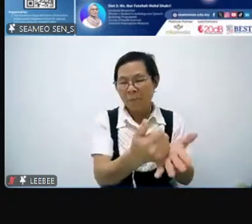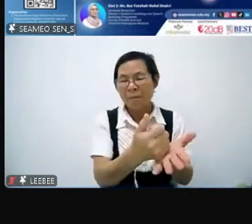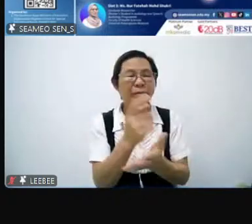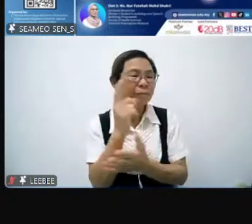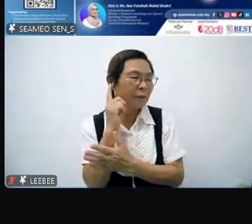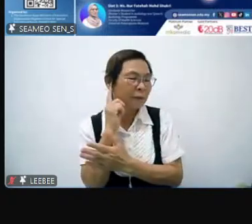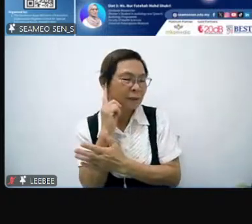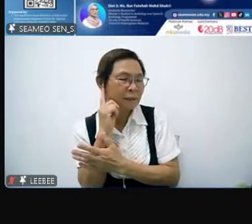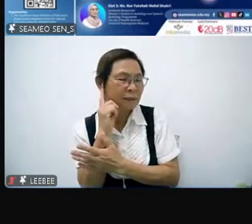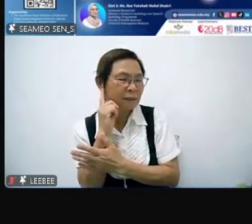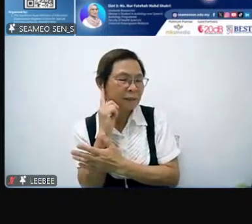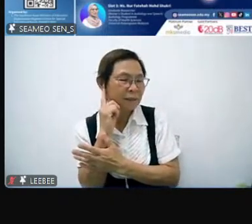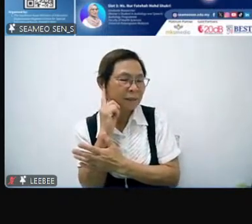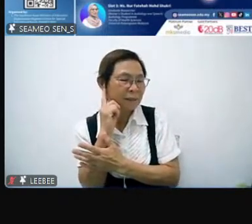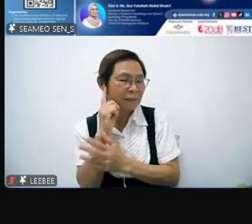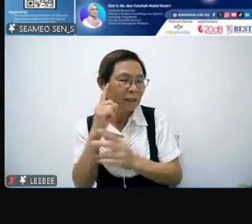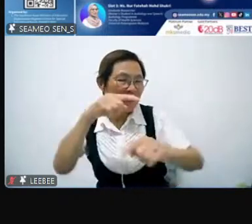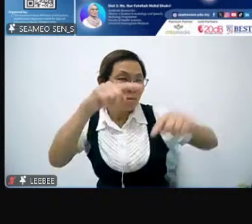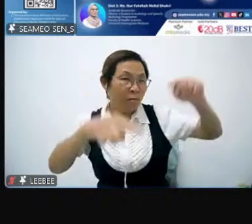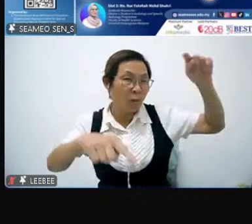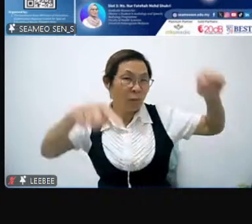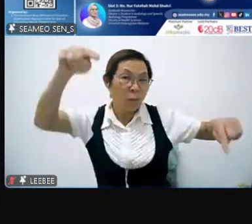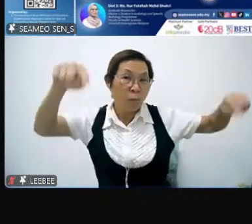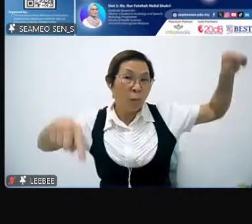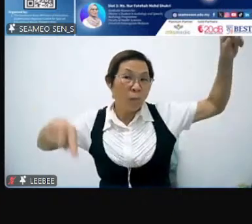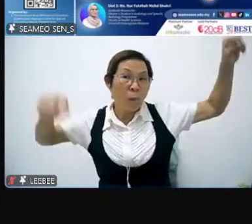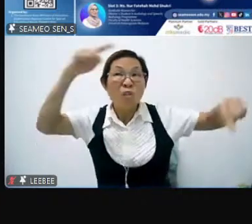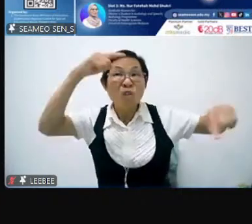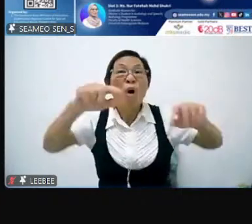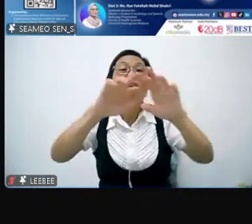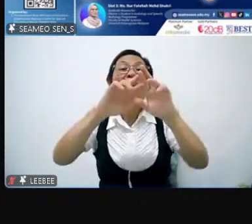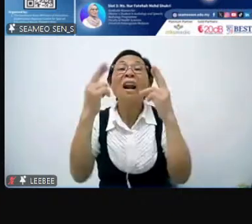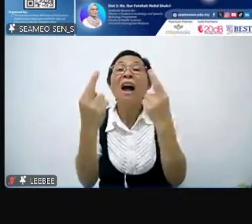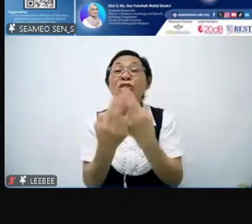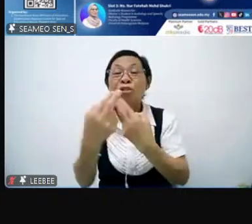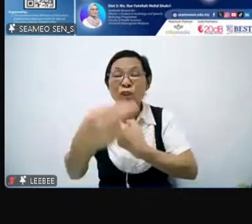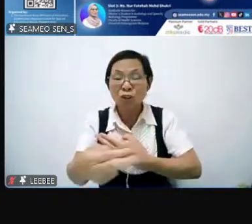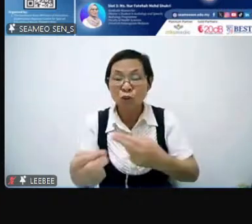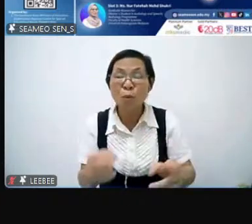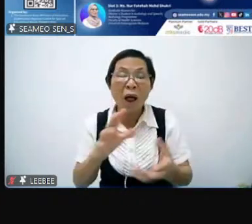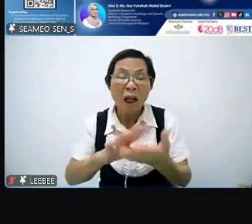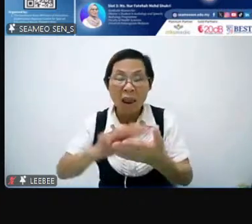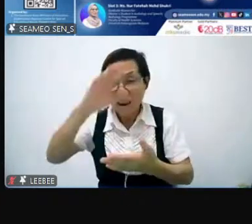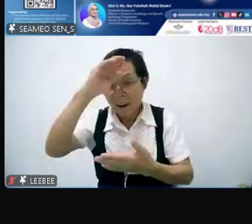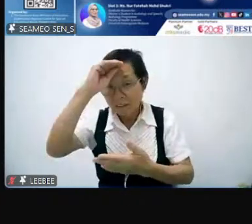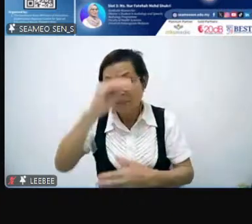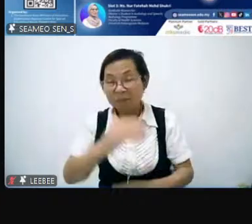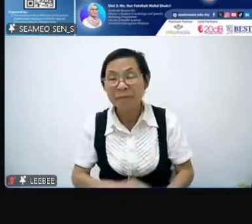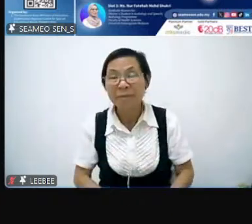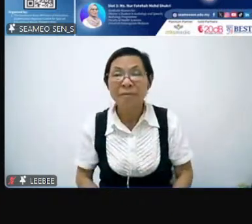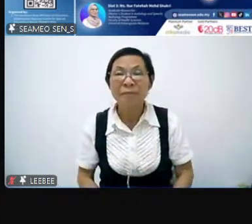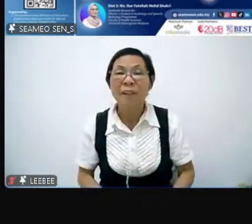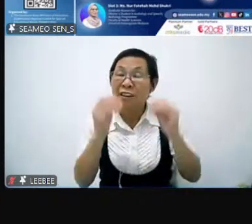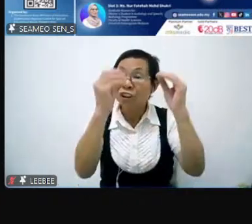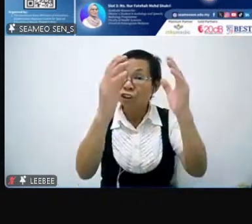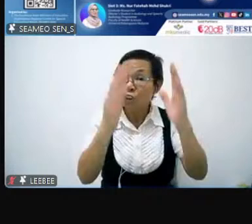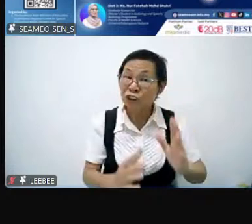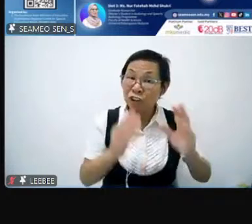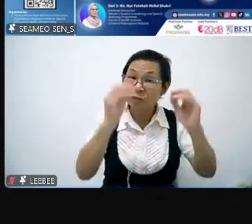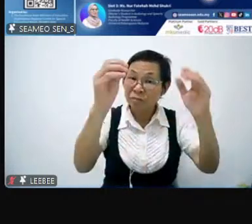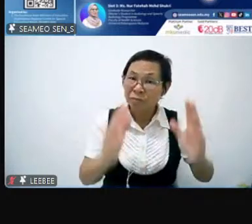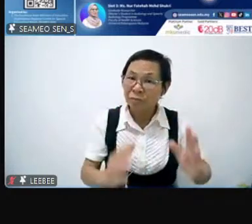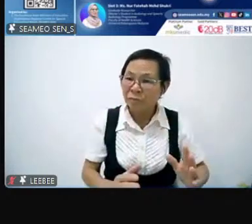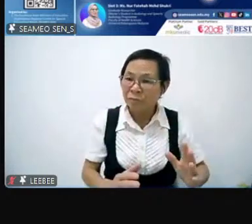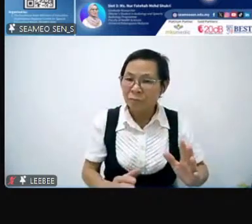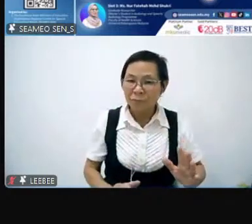devices for classroom learning. So if you can see from the pictures, the teachers is acting